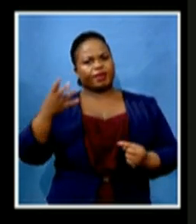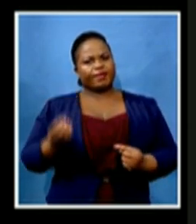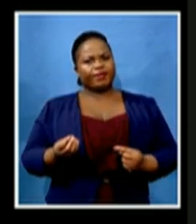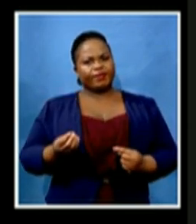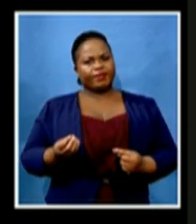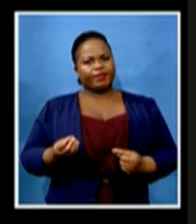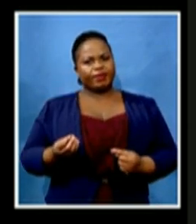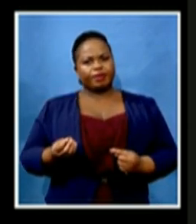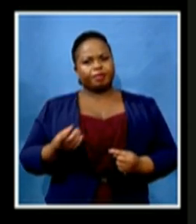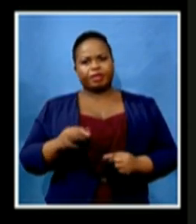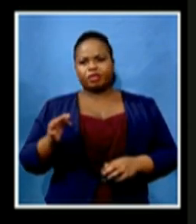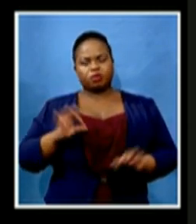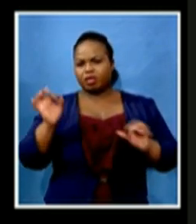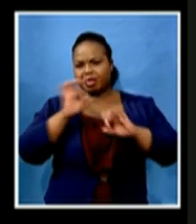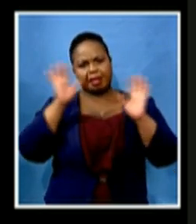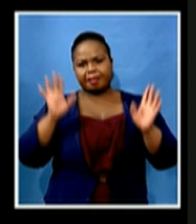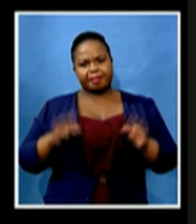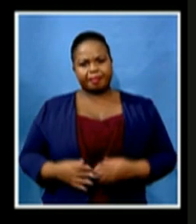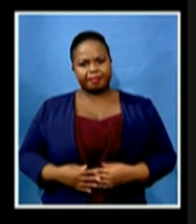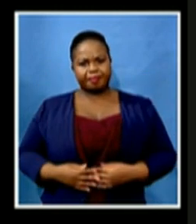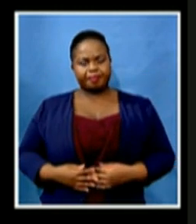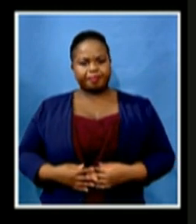Thank you.